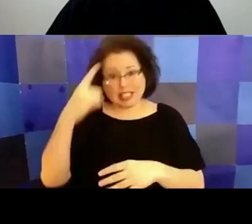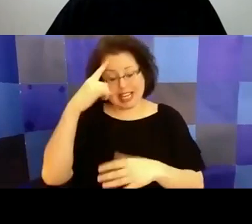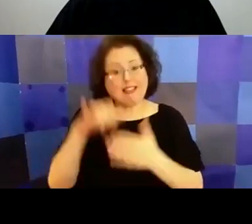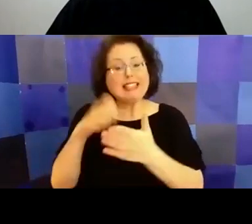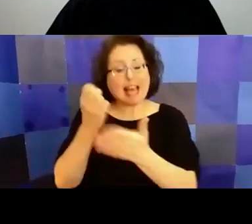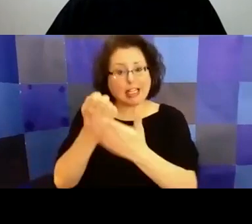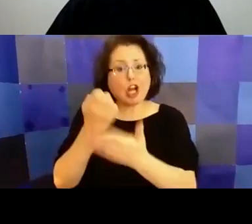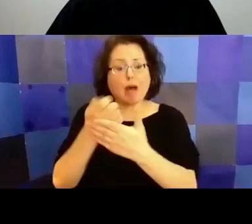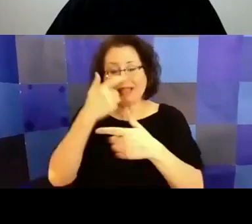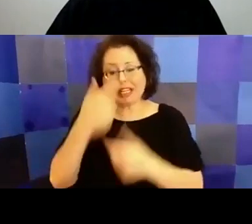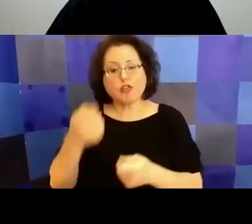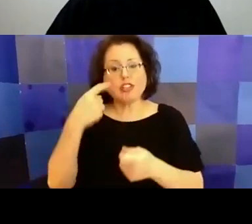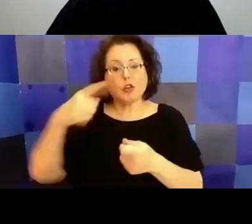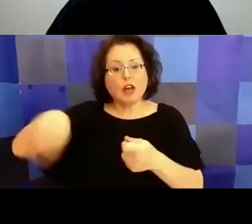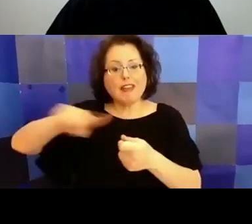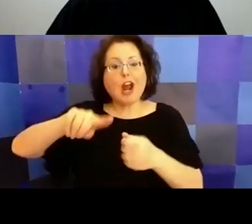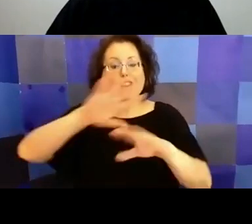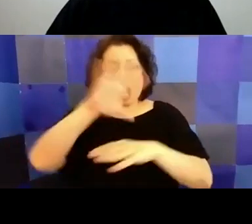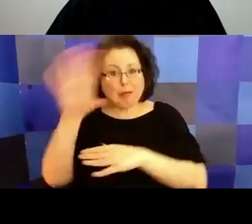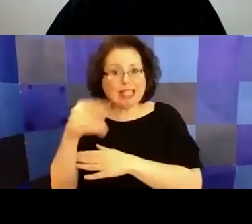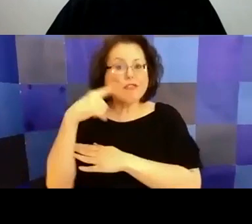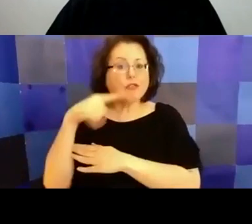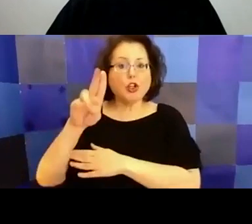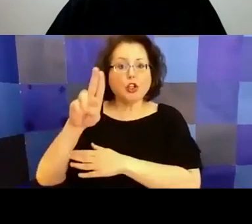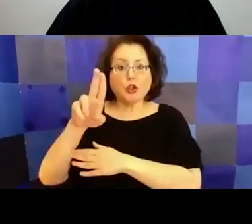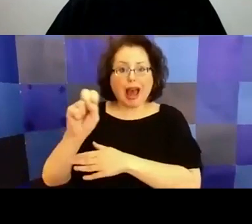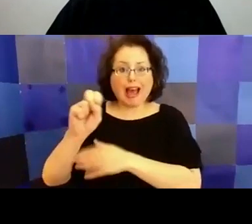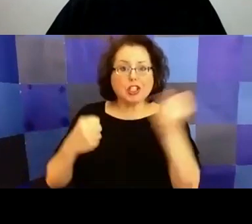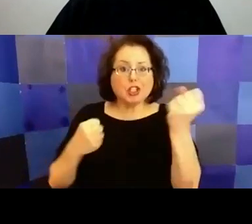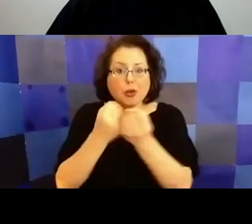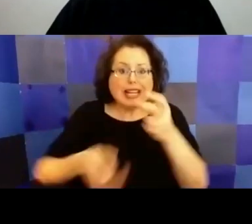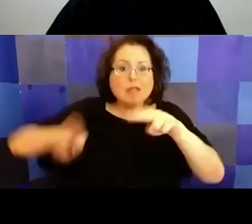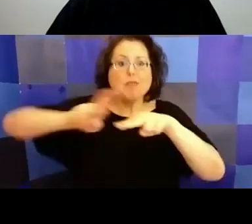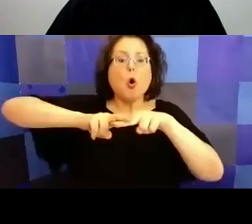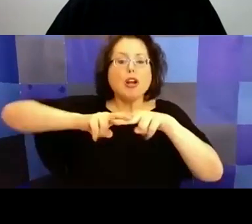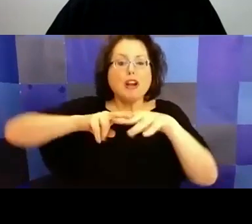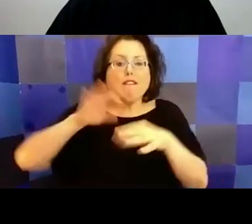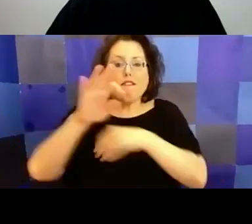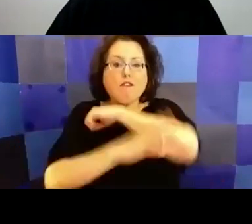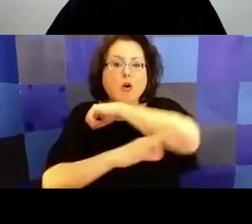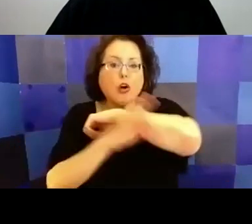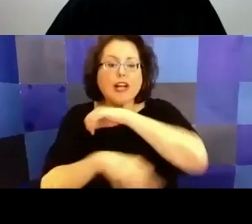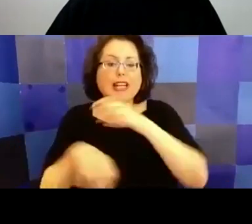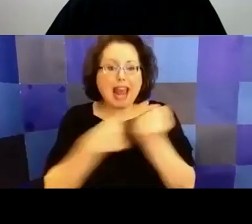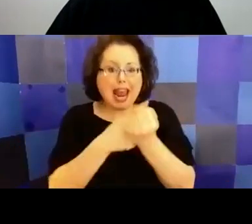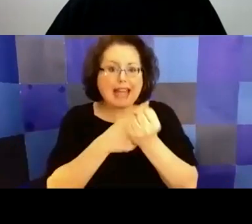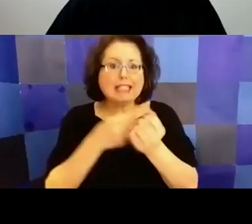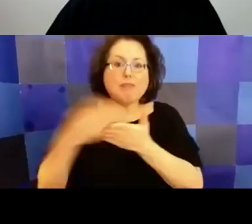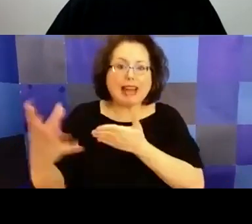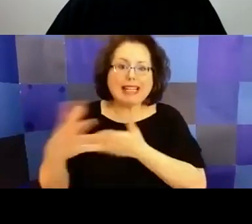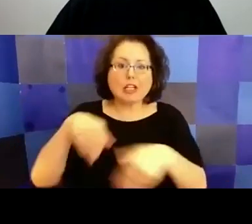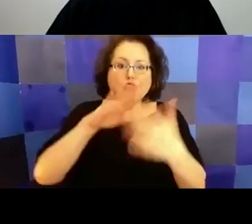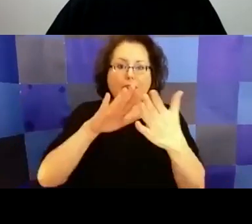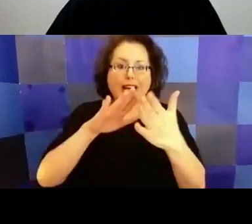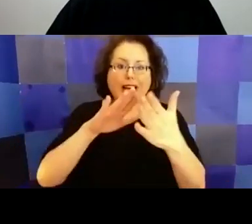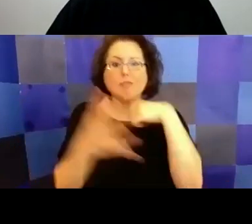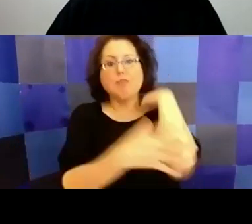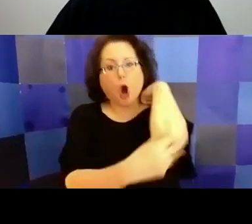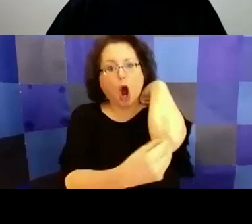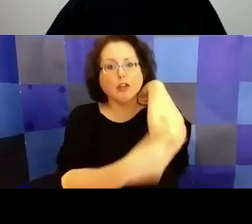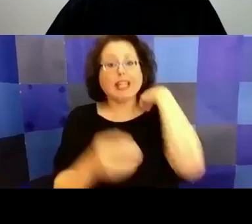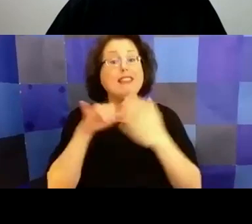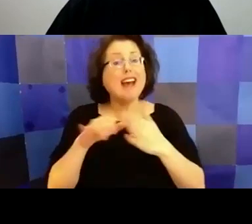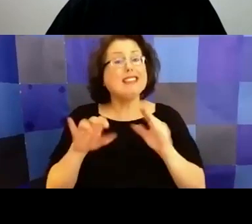interests of their companies for the U.S. to increase foreign aid, spending, and address poverty. So to sum up, it is clear